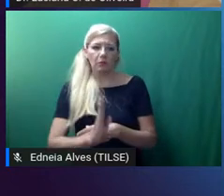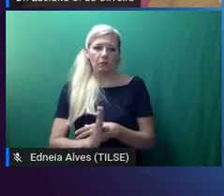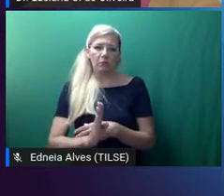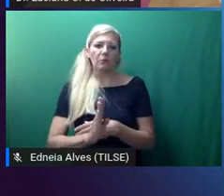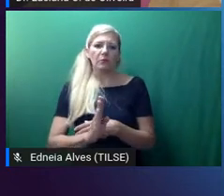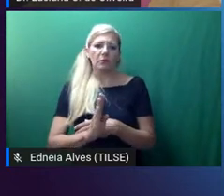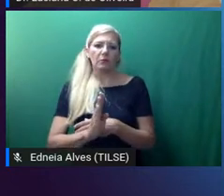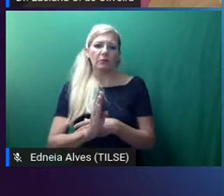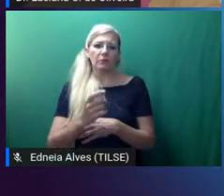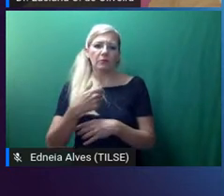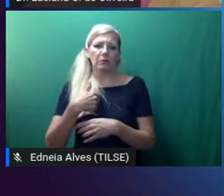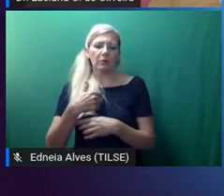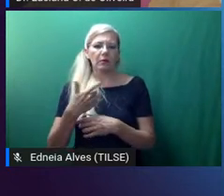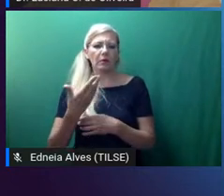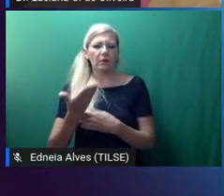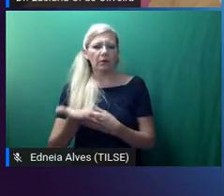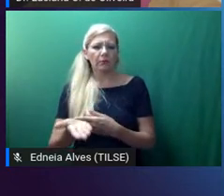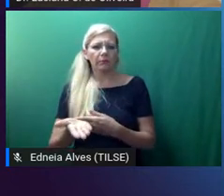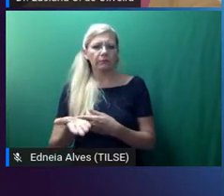names, but